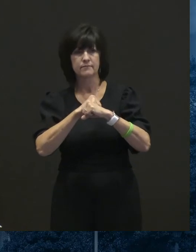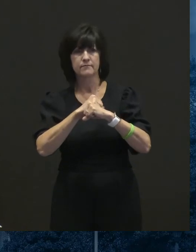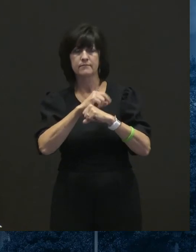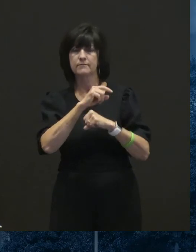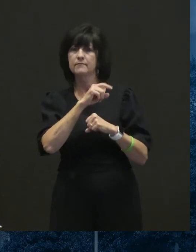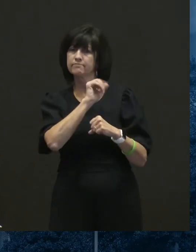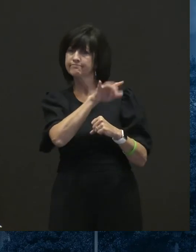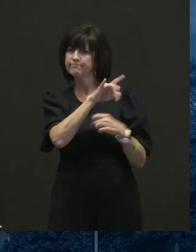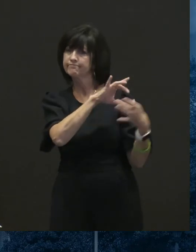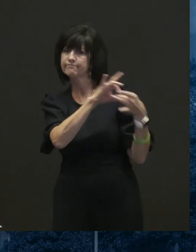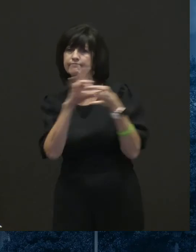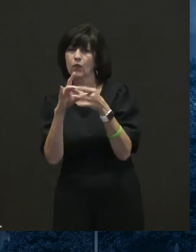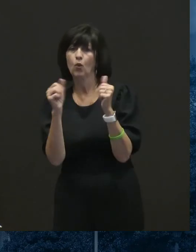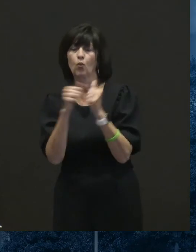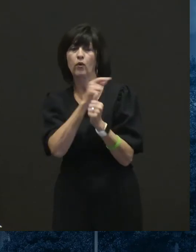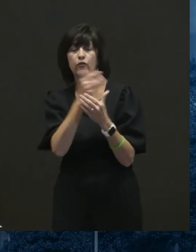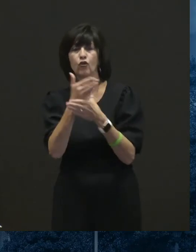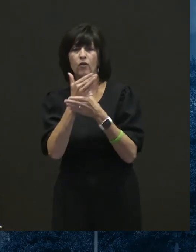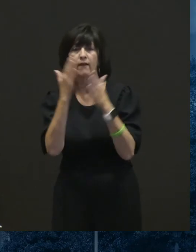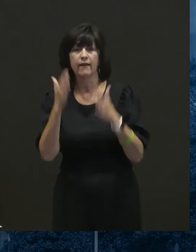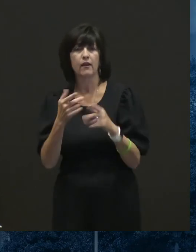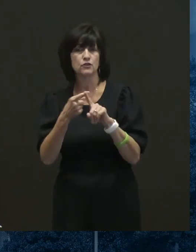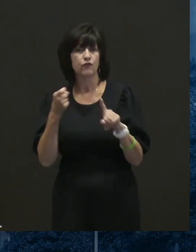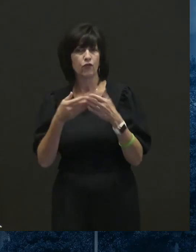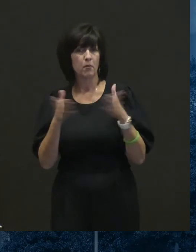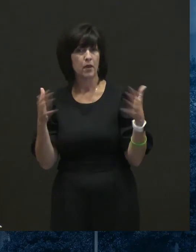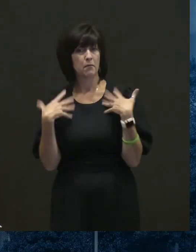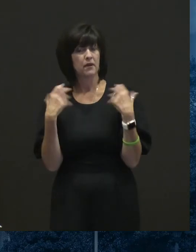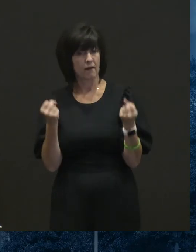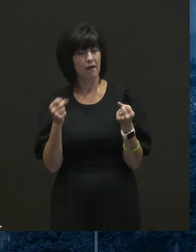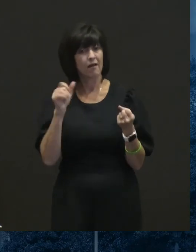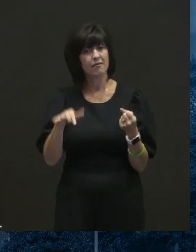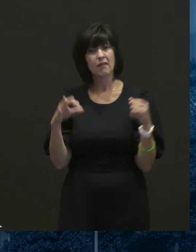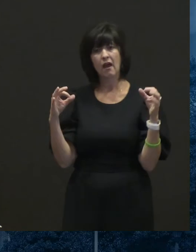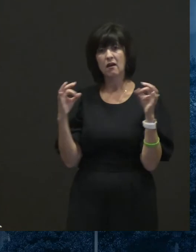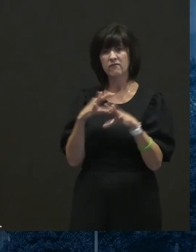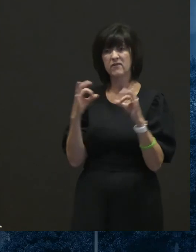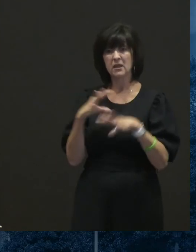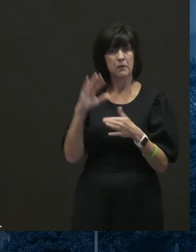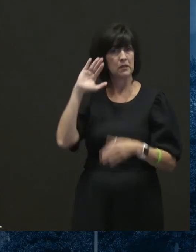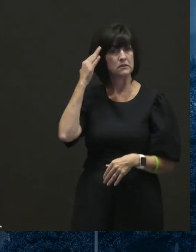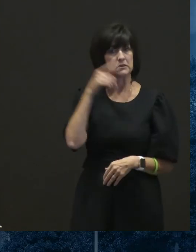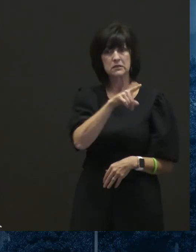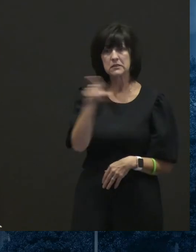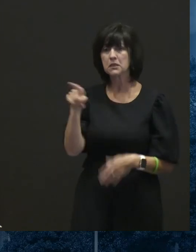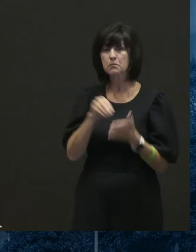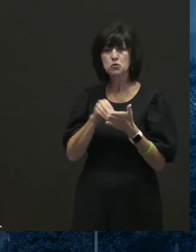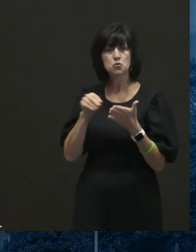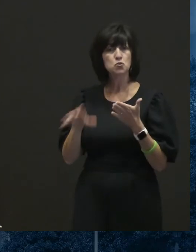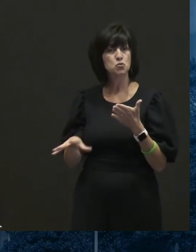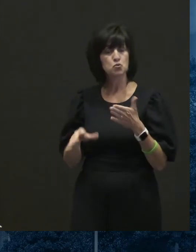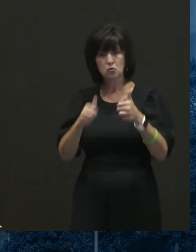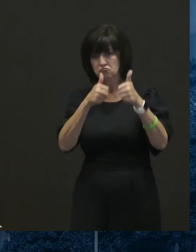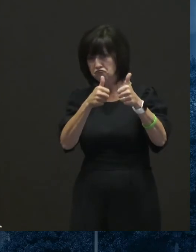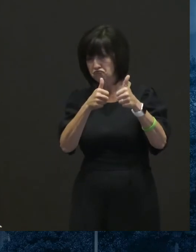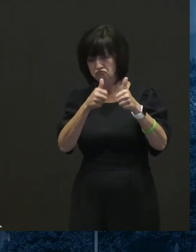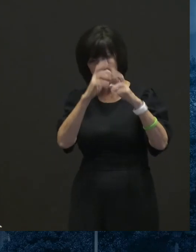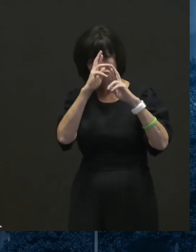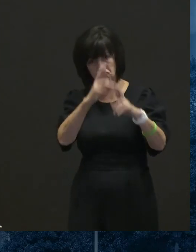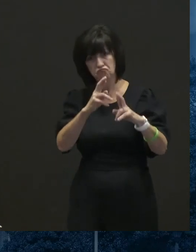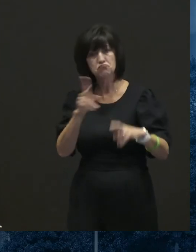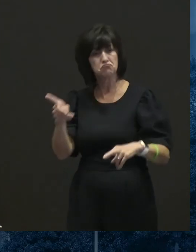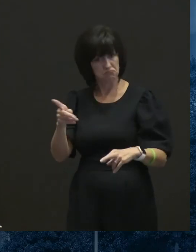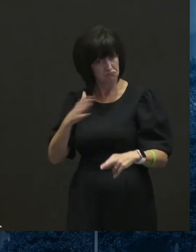did get that was encouraging as well is that the students seemed totally on board with mask wearing. It was not a problem.